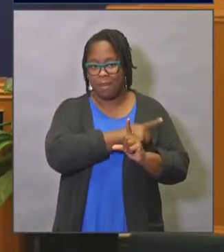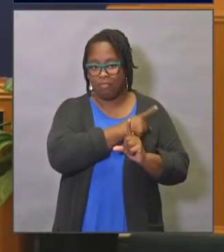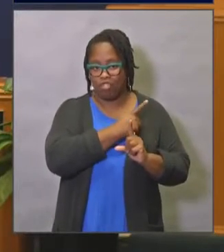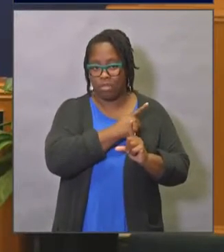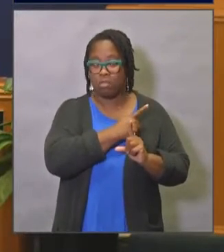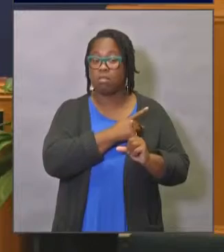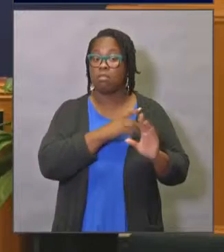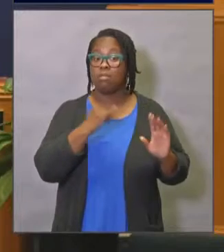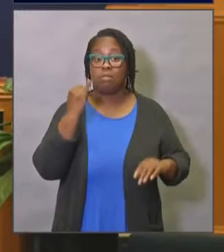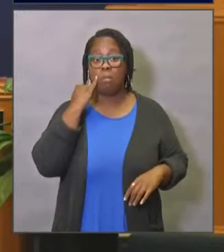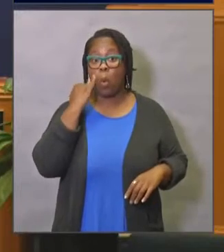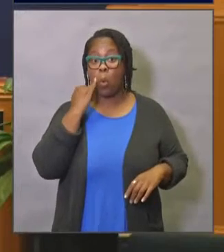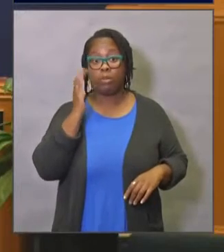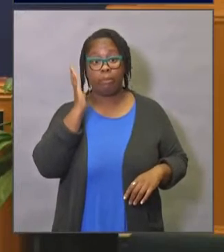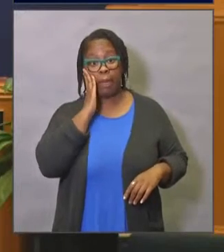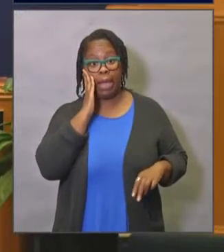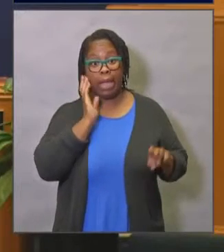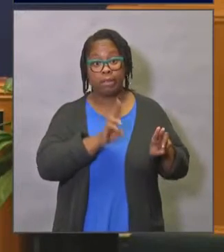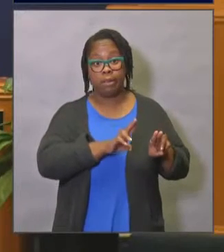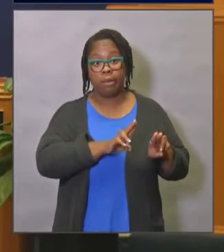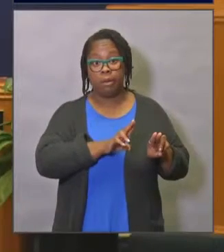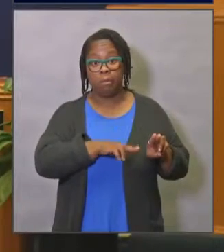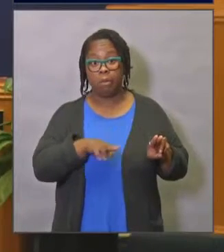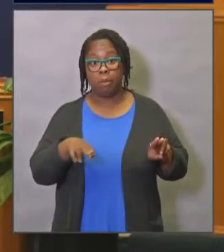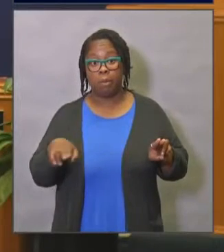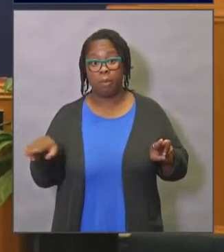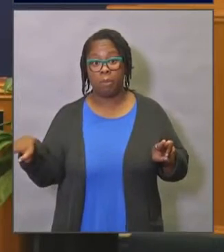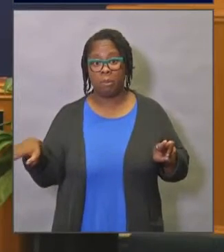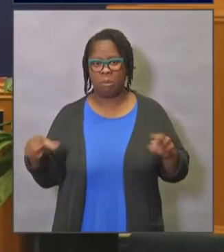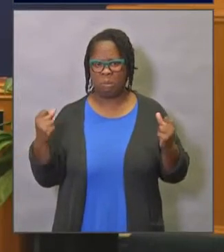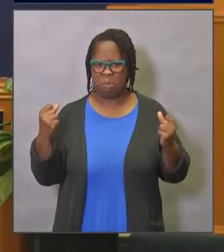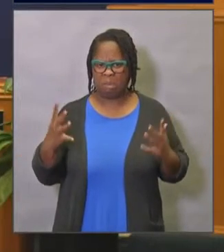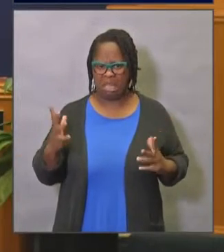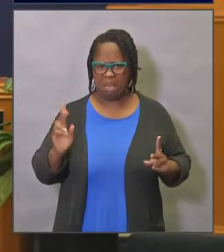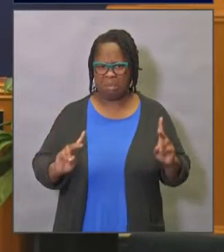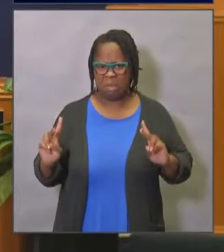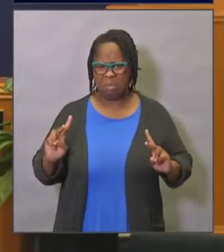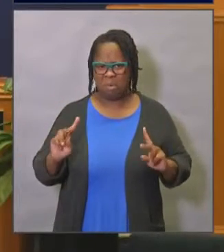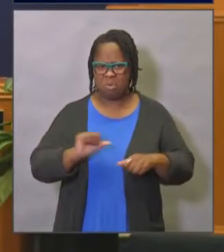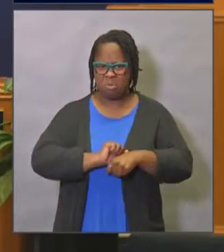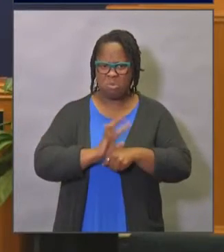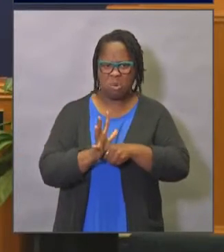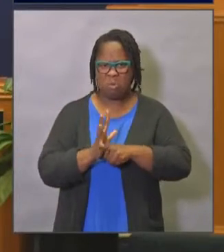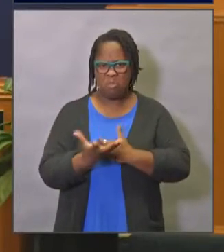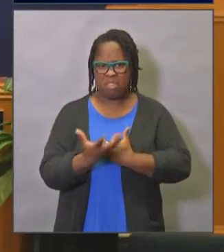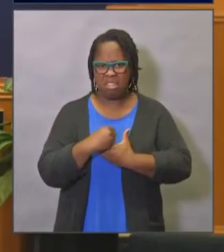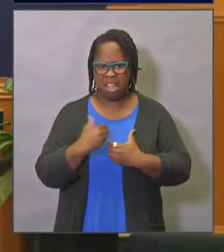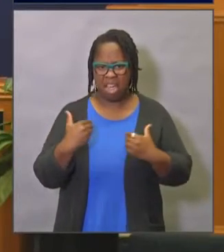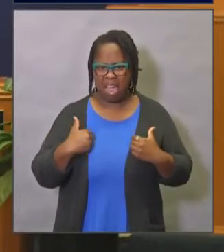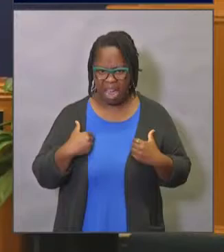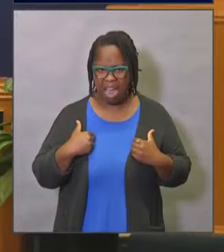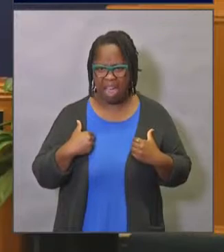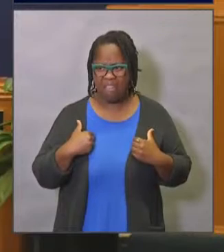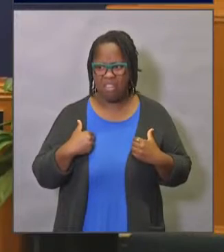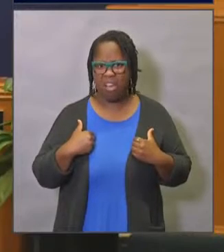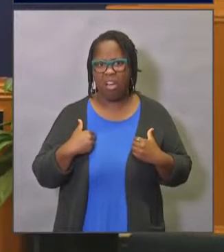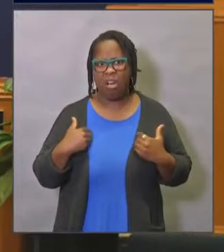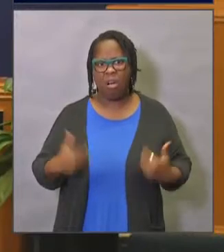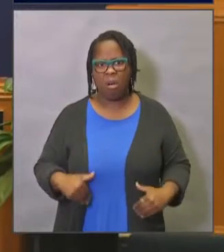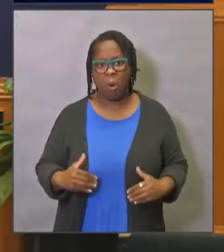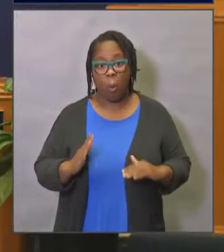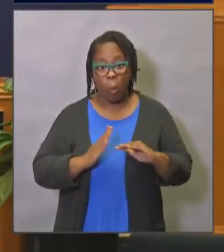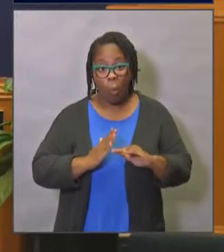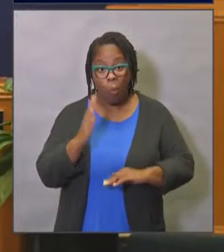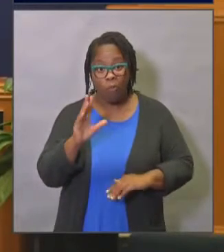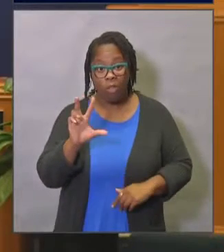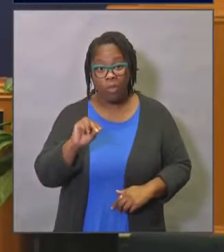more than 30% of your beds occupied by patients who are COVID-19 positive, they make a downward adjustment. You